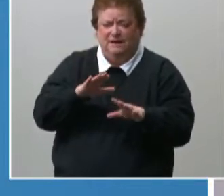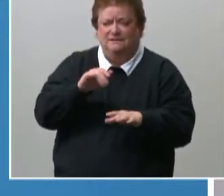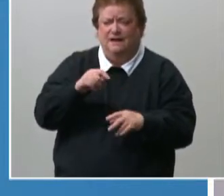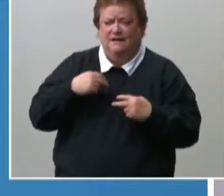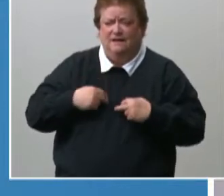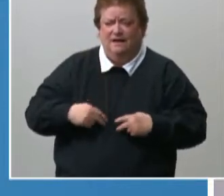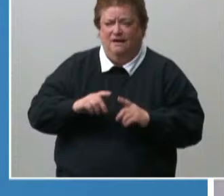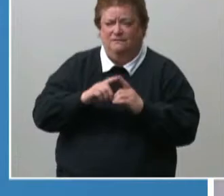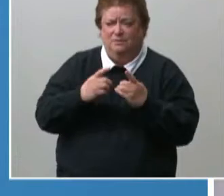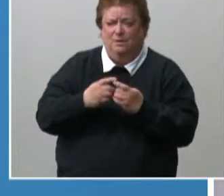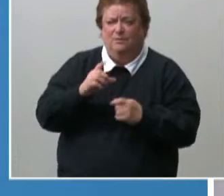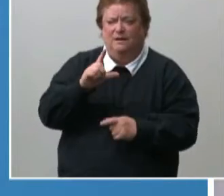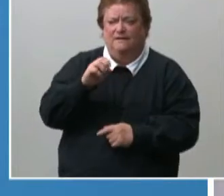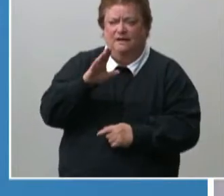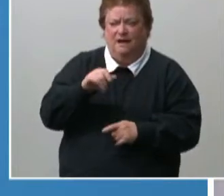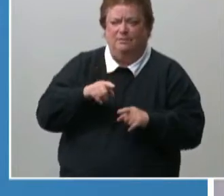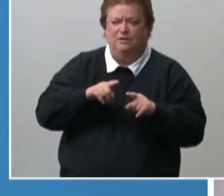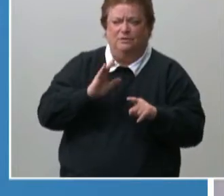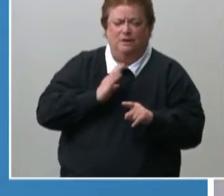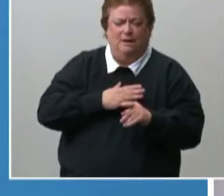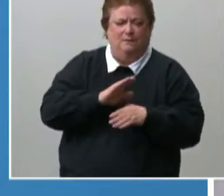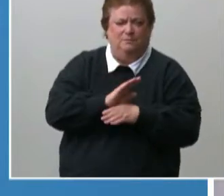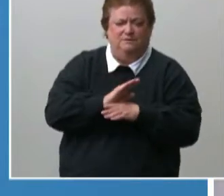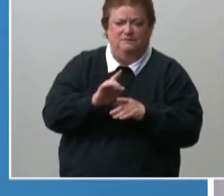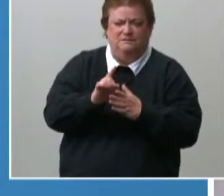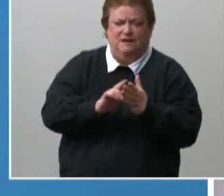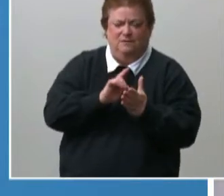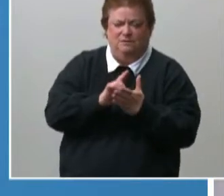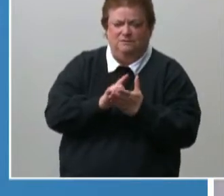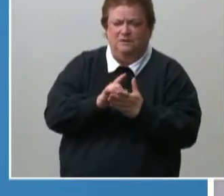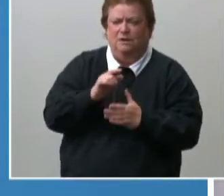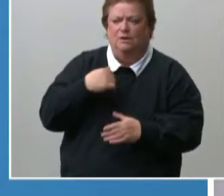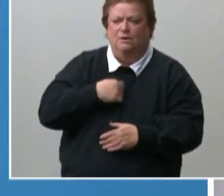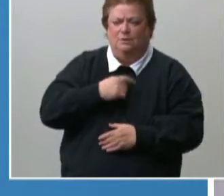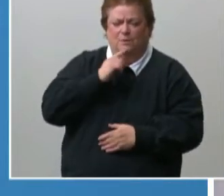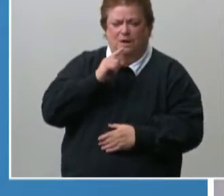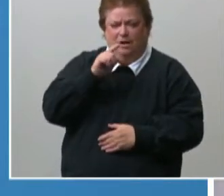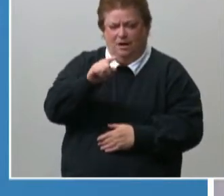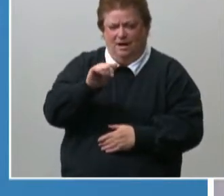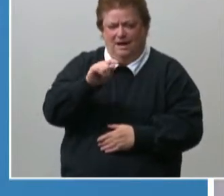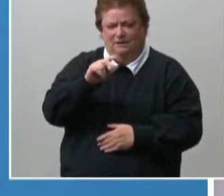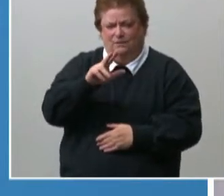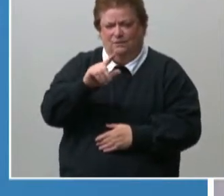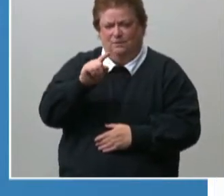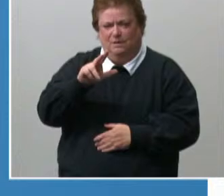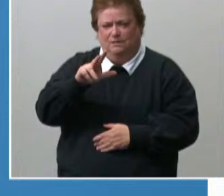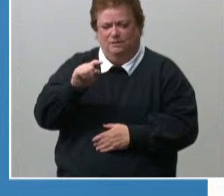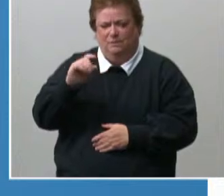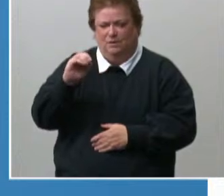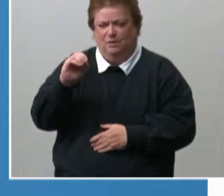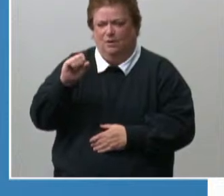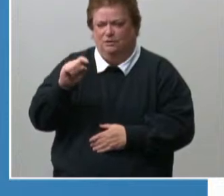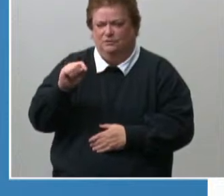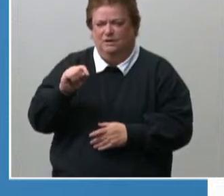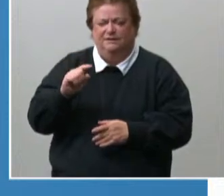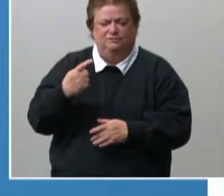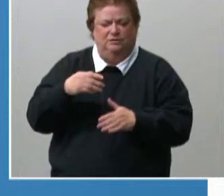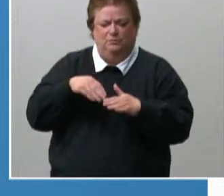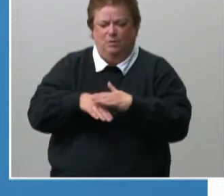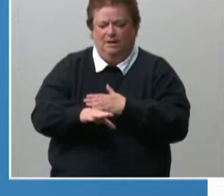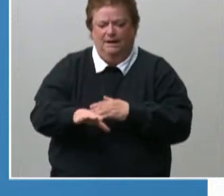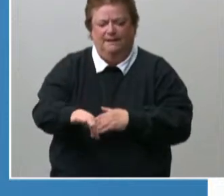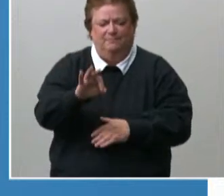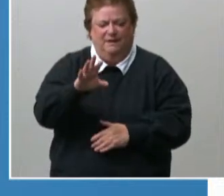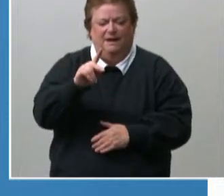Department in the main lobby during business hours. We're located at 3131 O Street. Just walk in and pick one